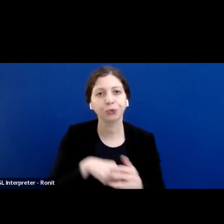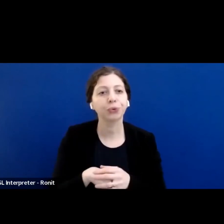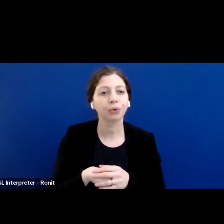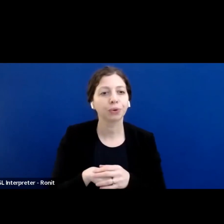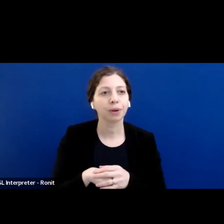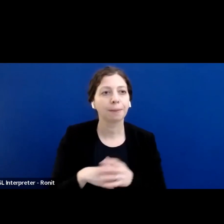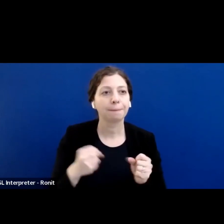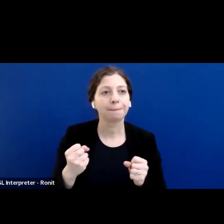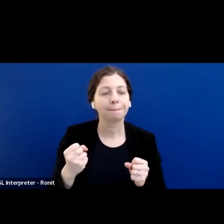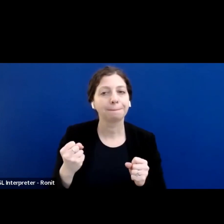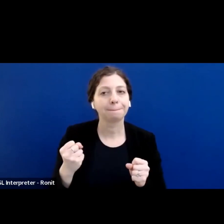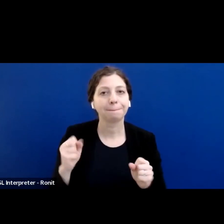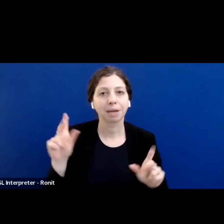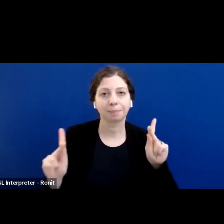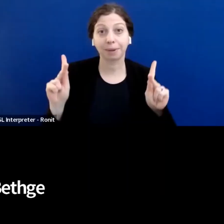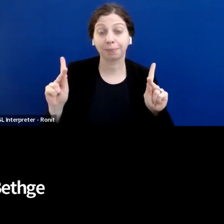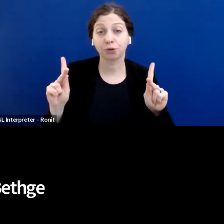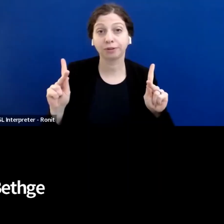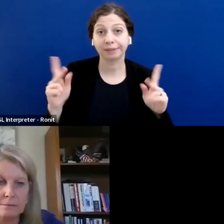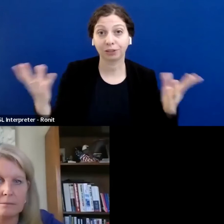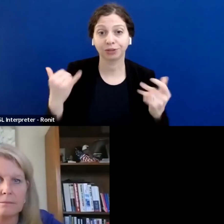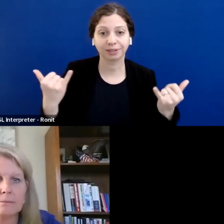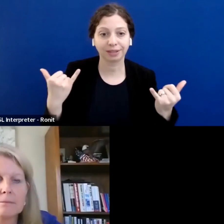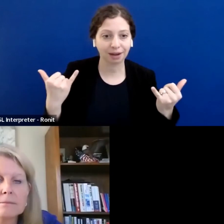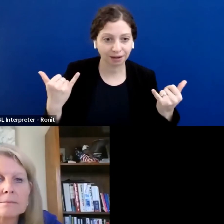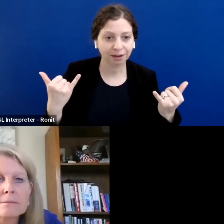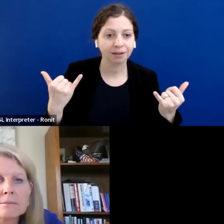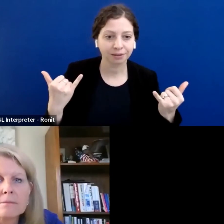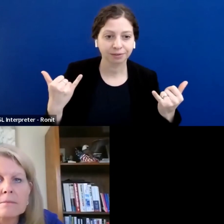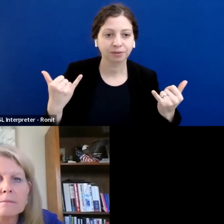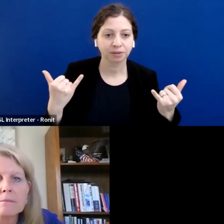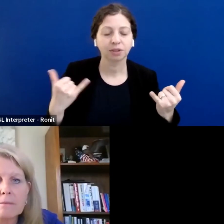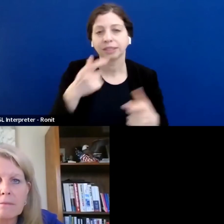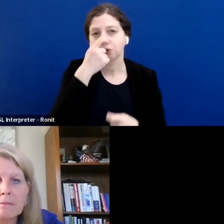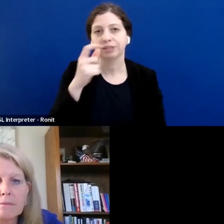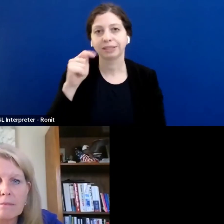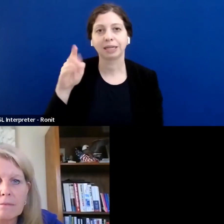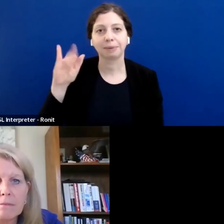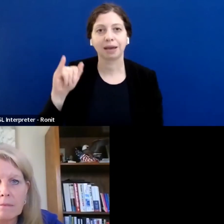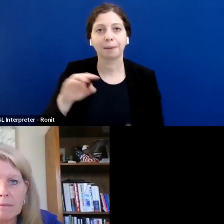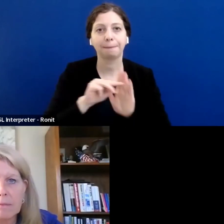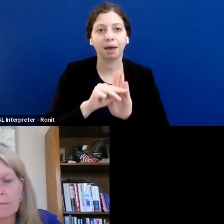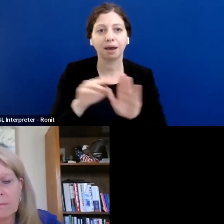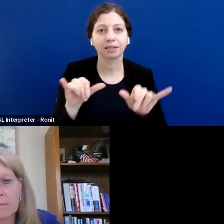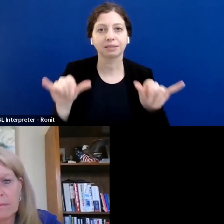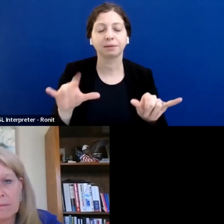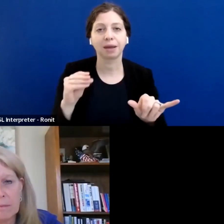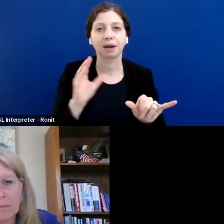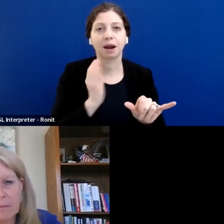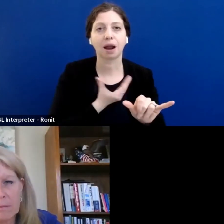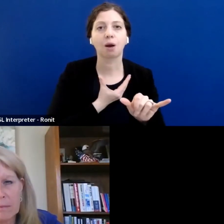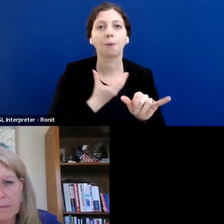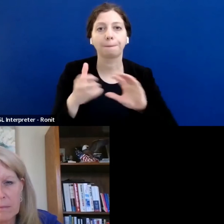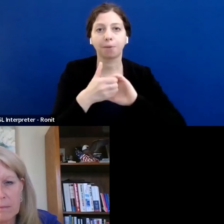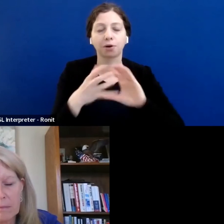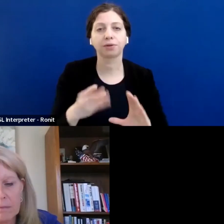Many of the people that are attending today are very familiar with the TBI model systems and are partners on many of